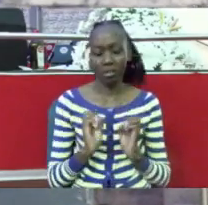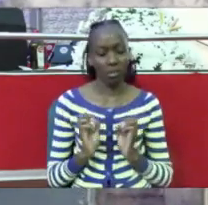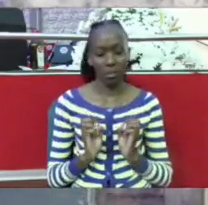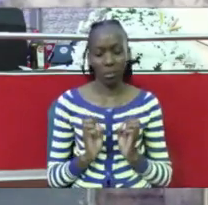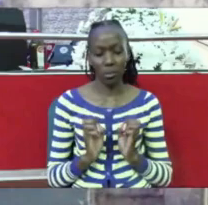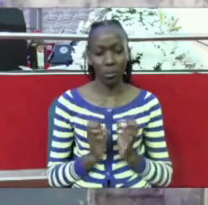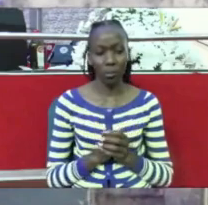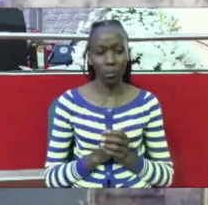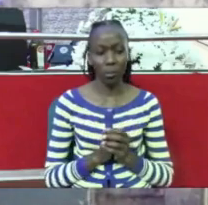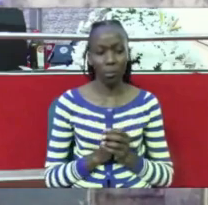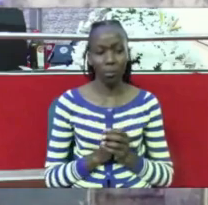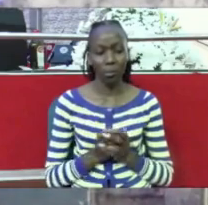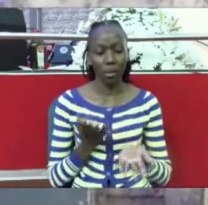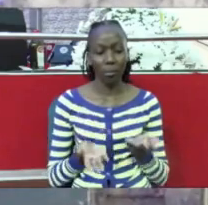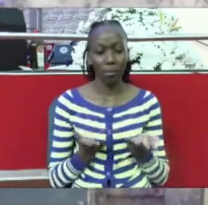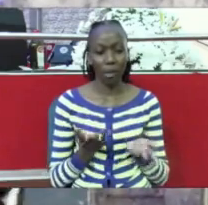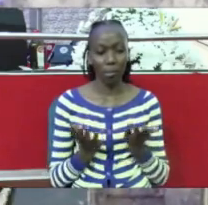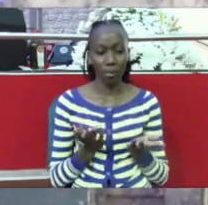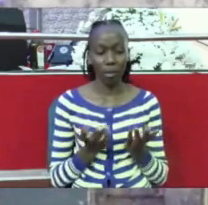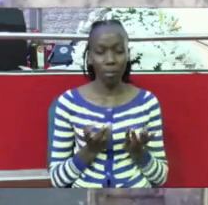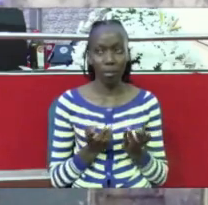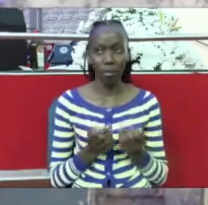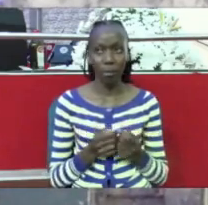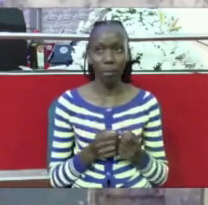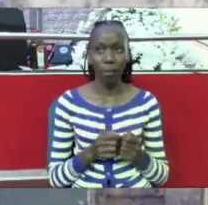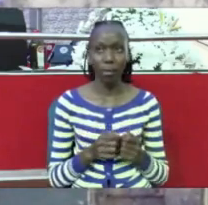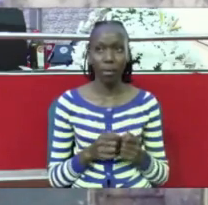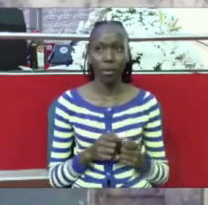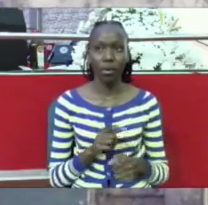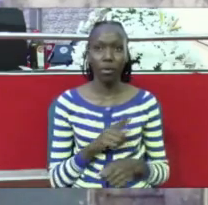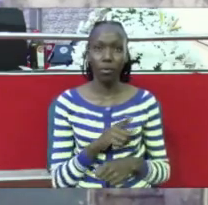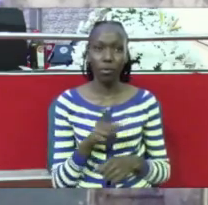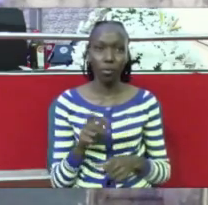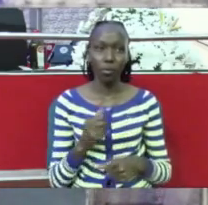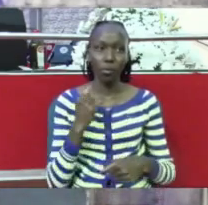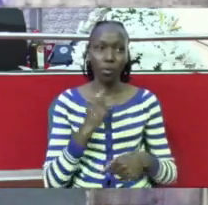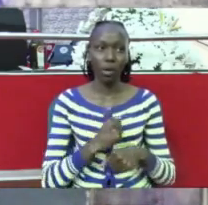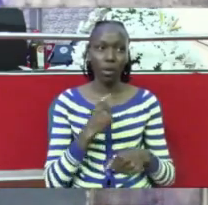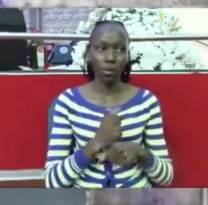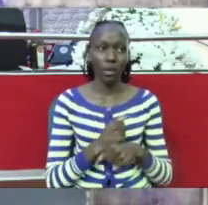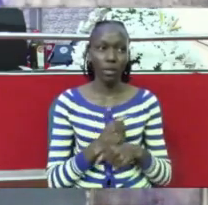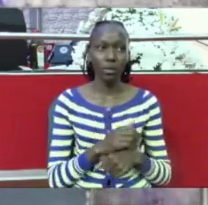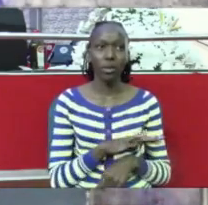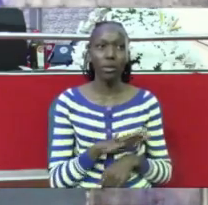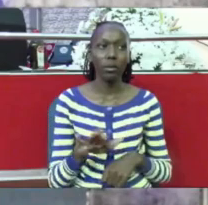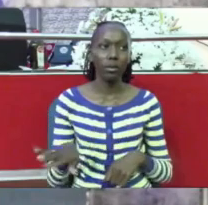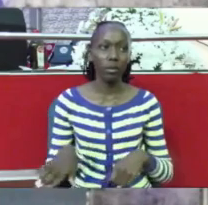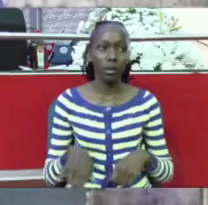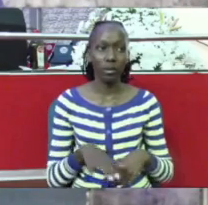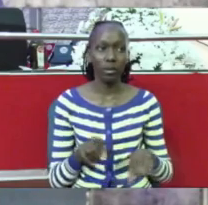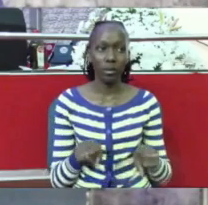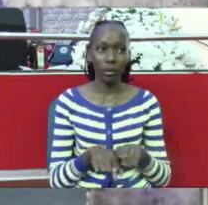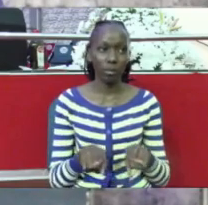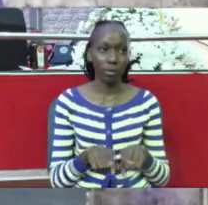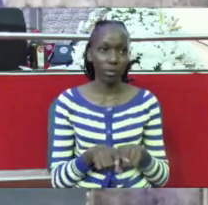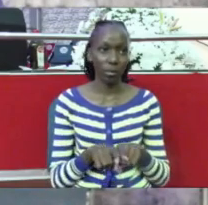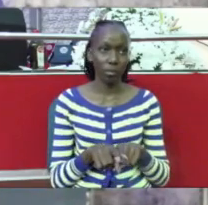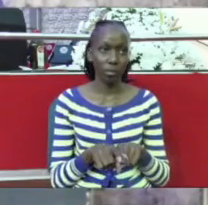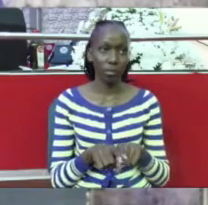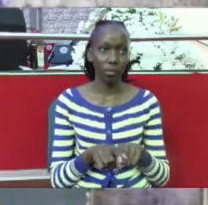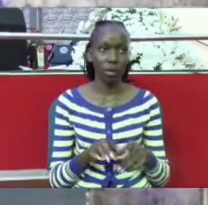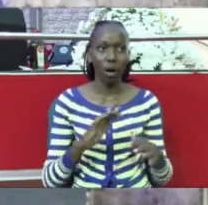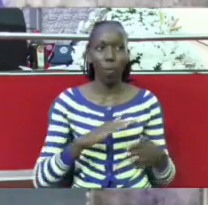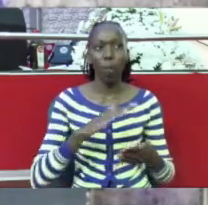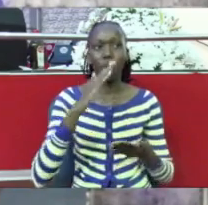in the same office for a long time without any promotion. Na umekuwa mahali pamoja bila kupewa kuongezewa cheo. And maybe you've